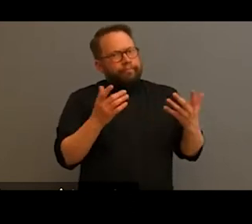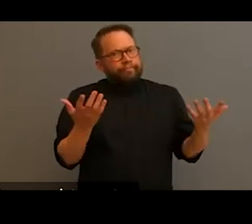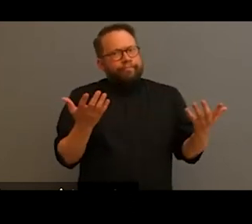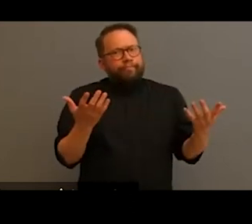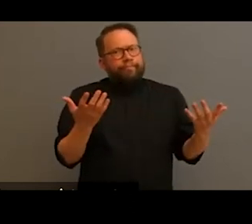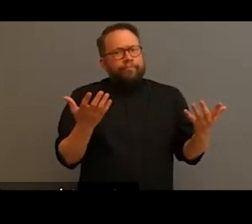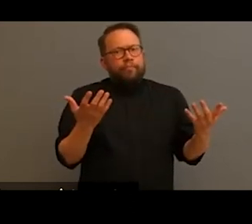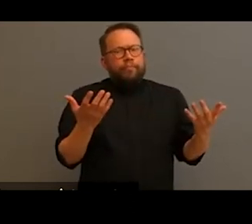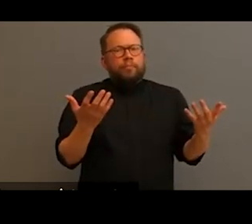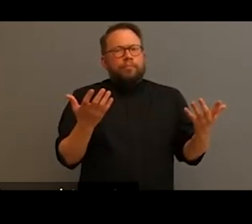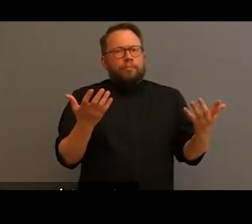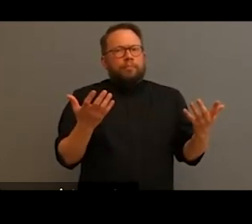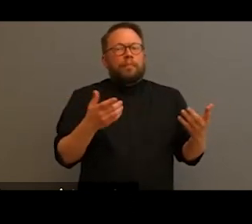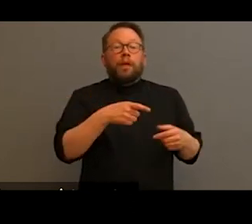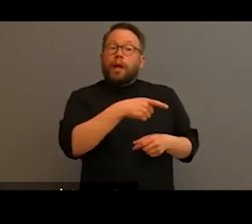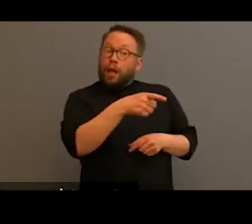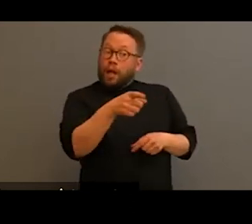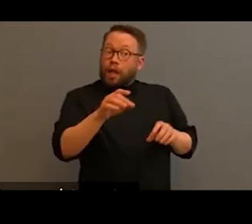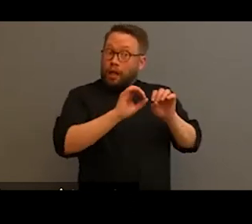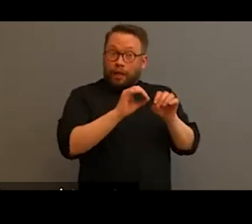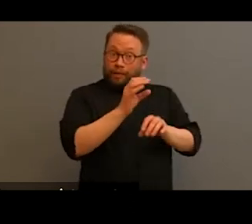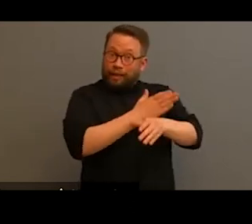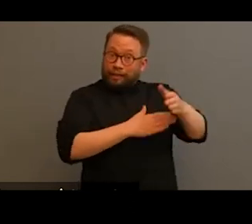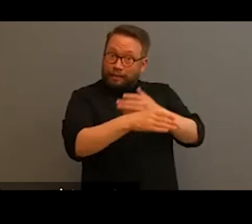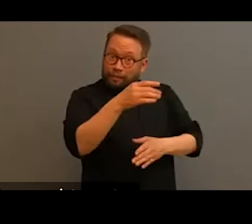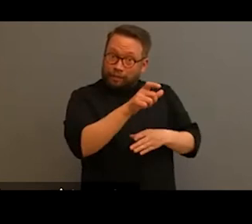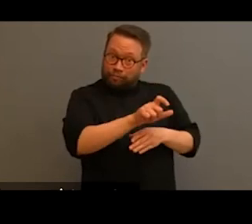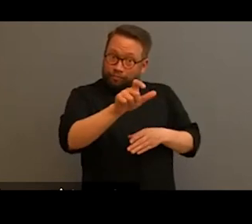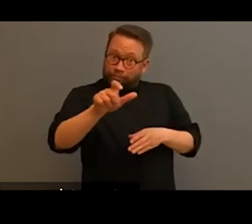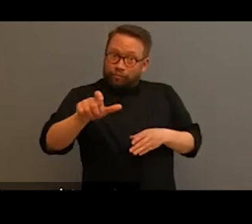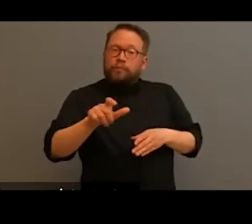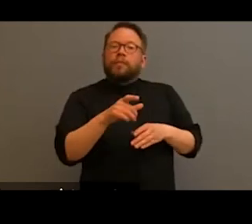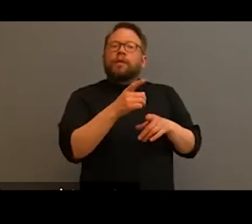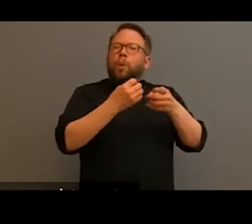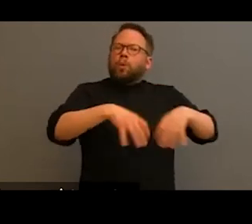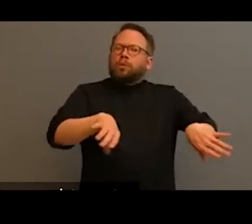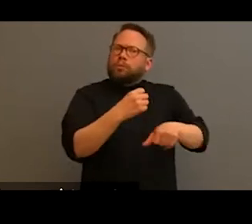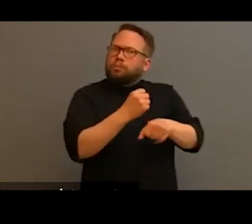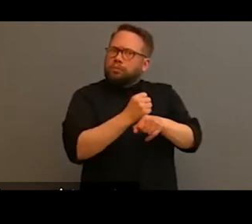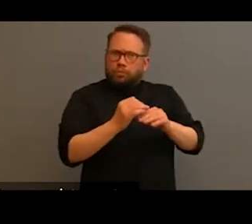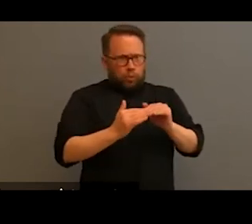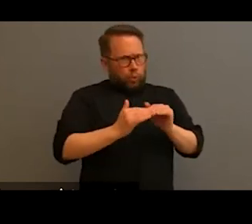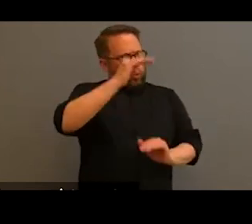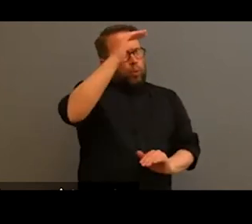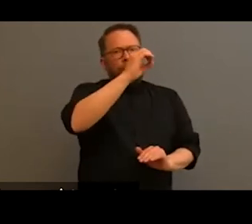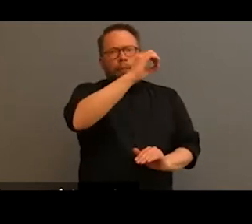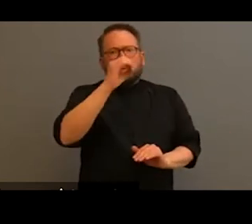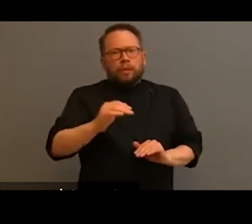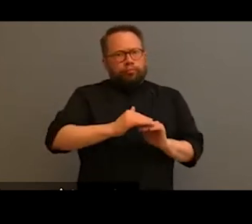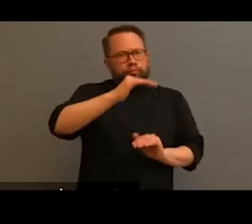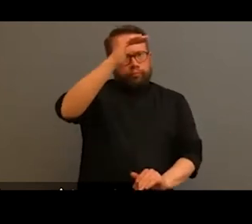And if we look for the in the historic figures, the last recession here in Sweden,